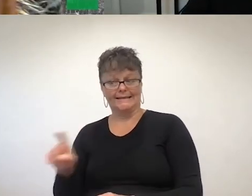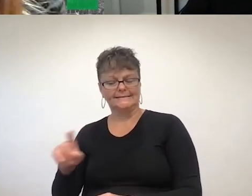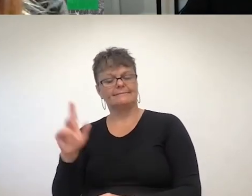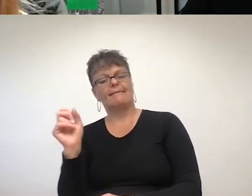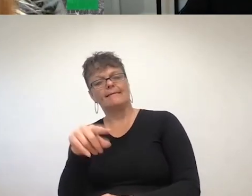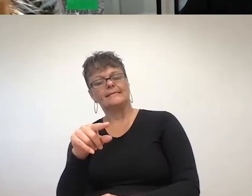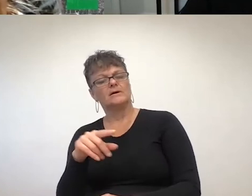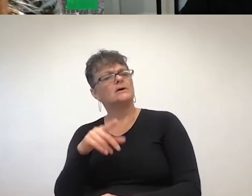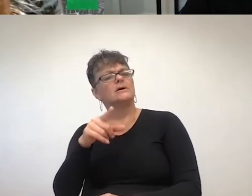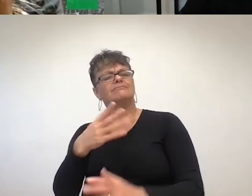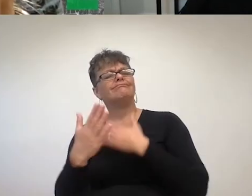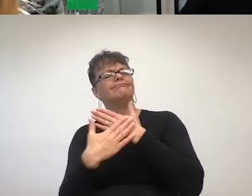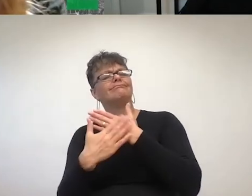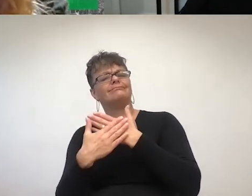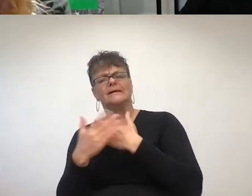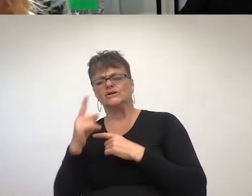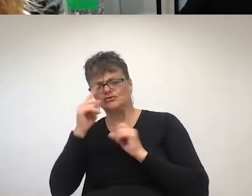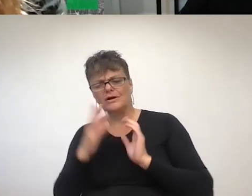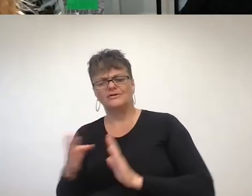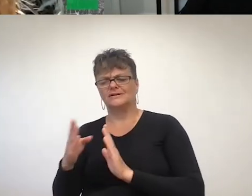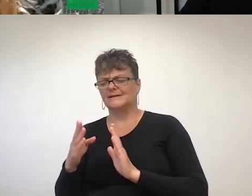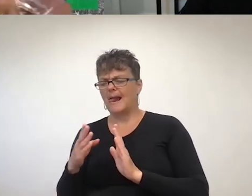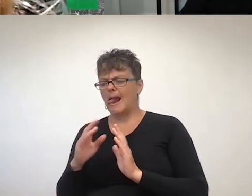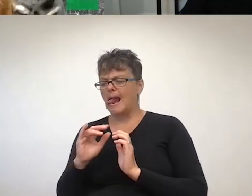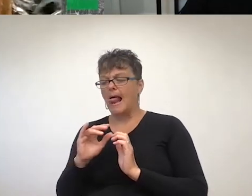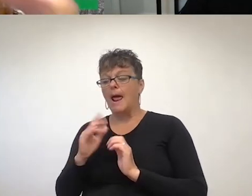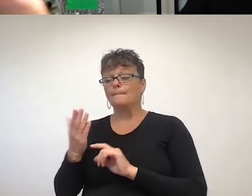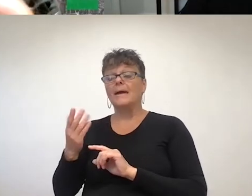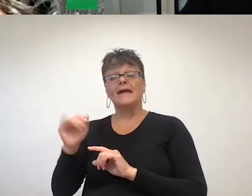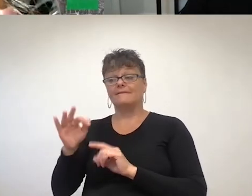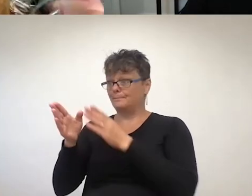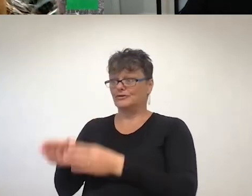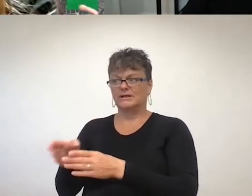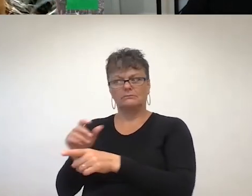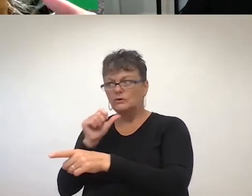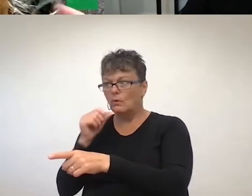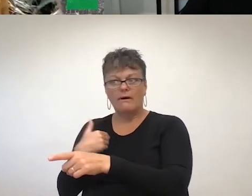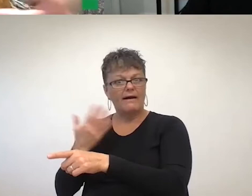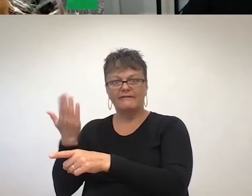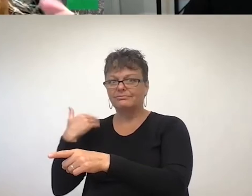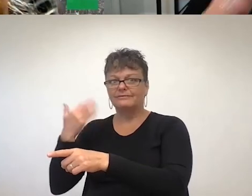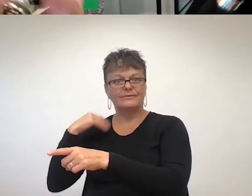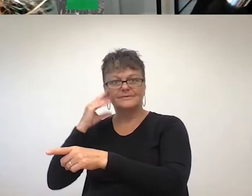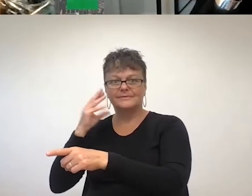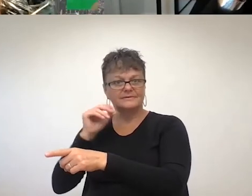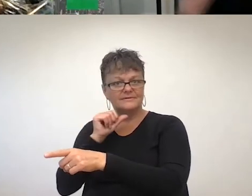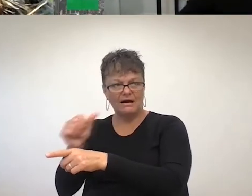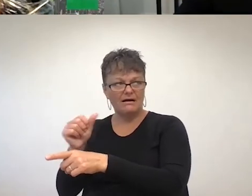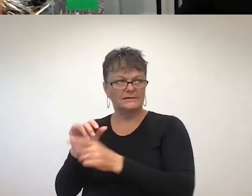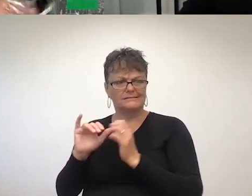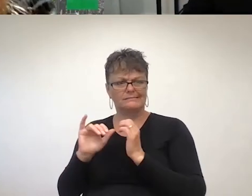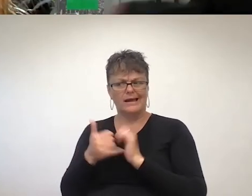some strategies to close gaps in prior knowledge. So if you have students sort of say everything that they know so far, right, but if there are